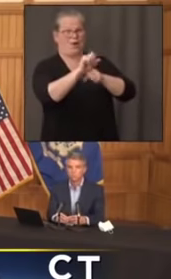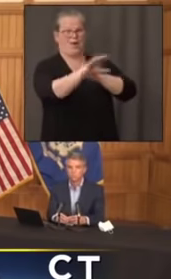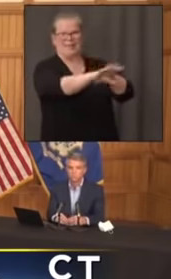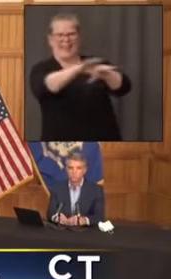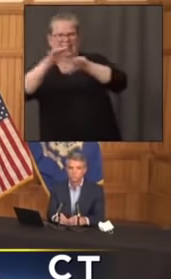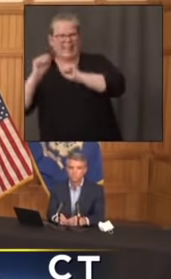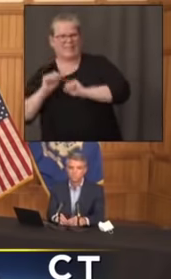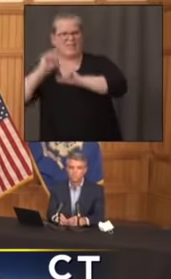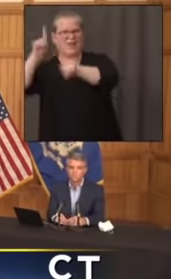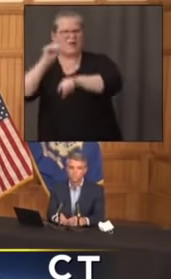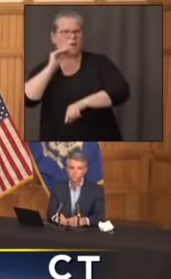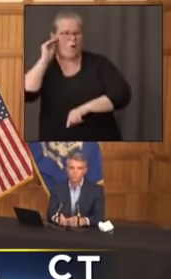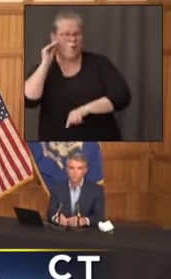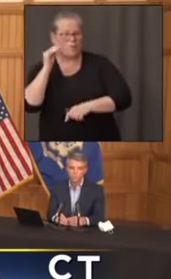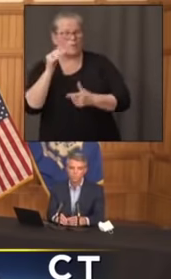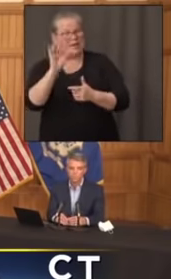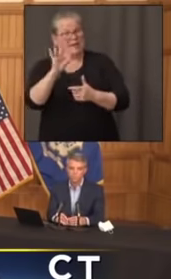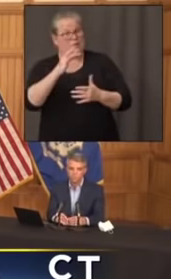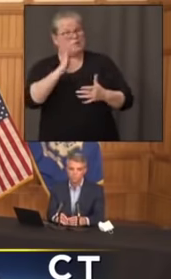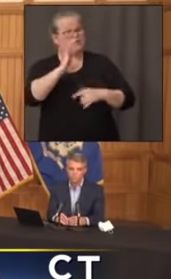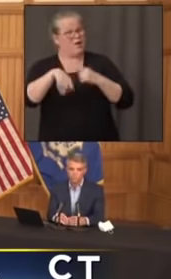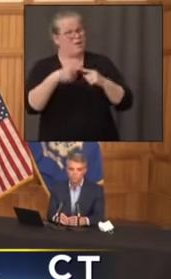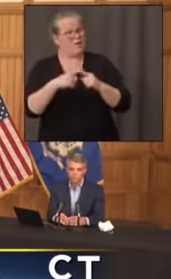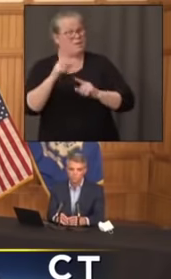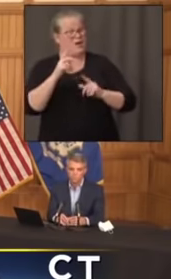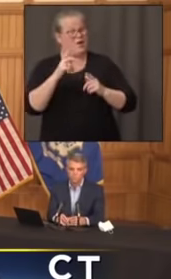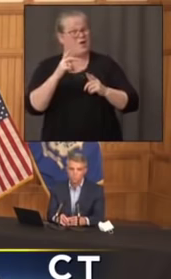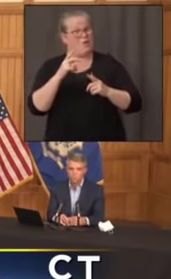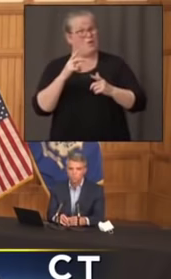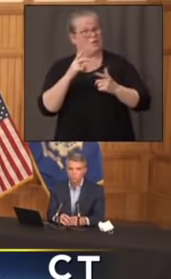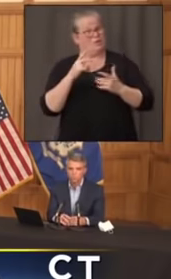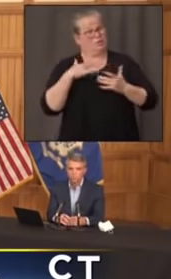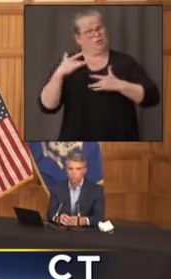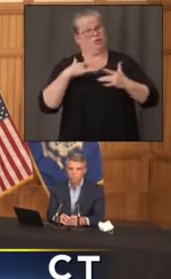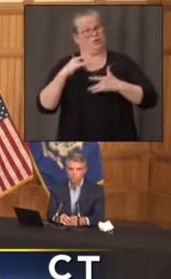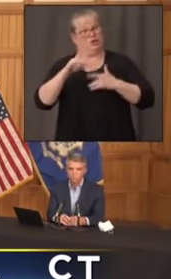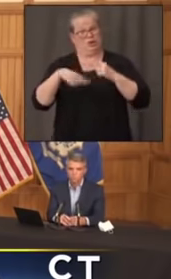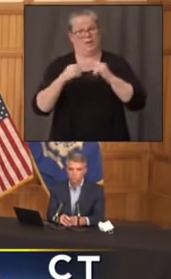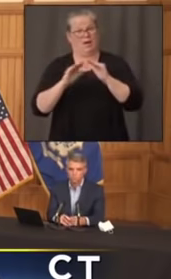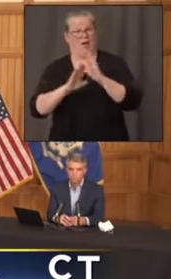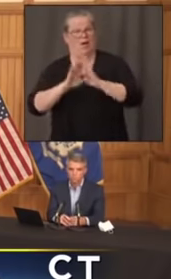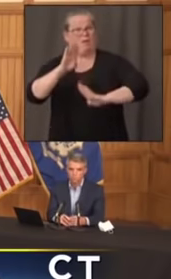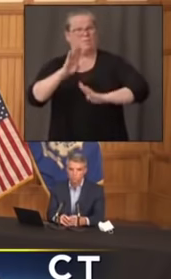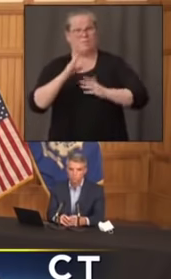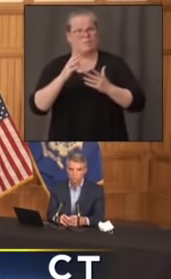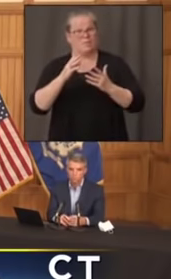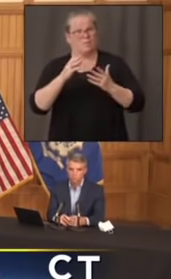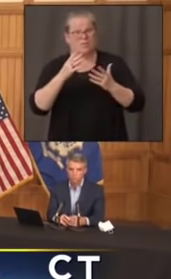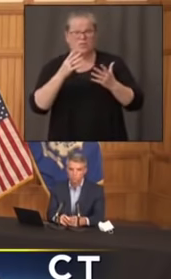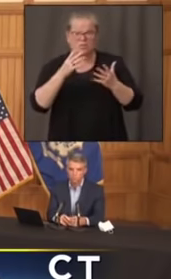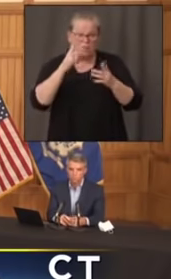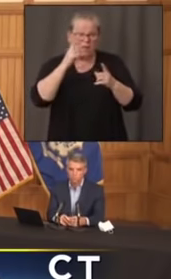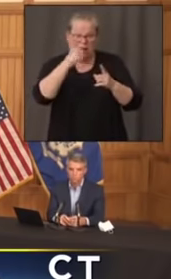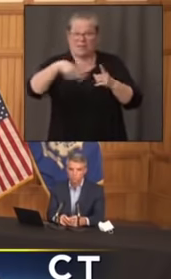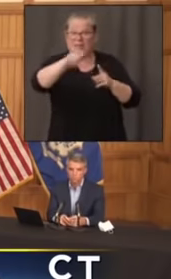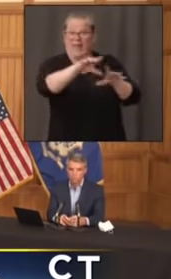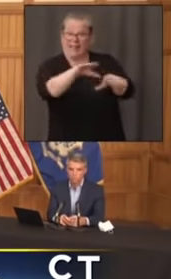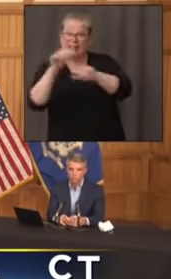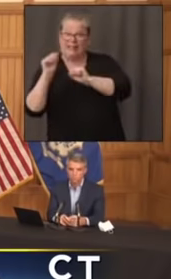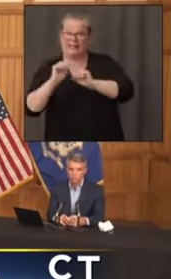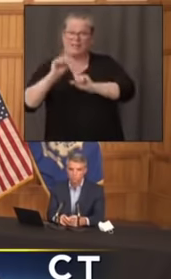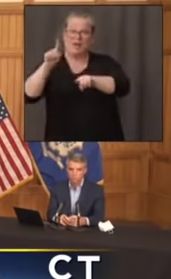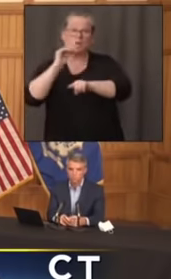slight trends upwards, wouldn't you still want to test those folks? Is there an issue with cost? Is that why maybe these standards are relaxed